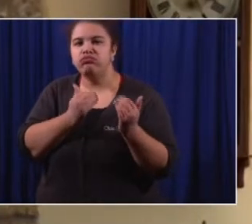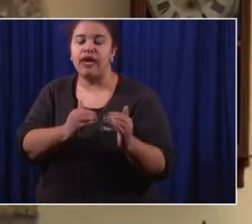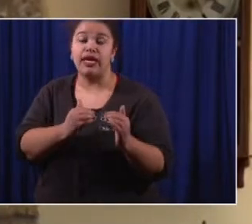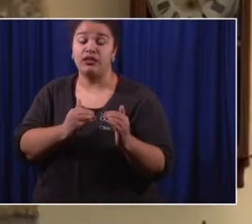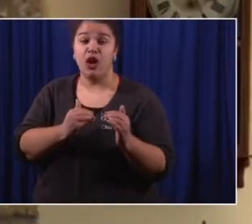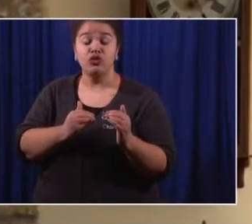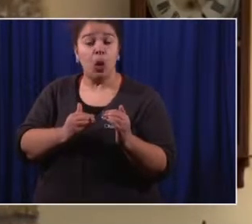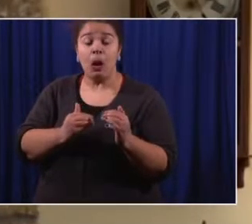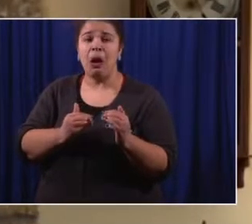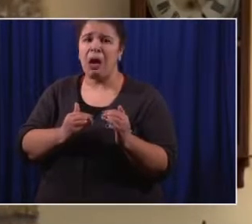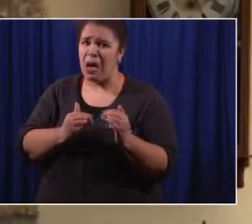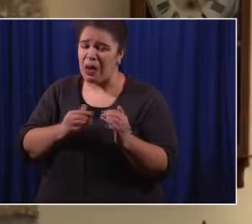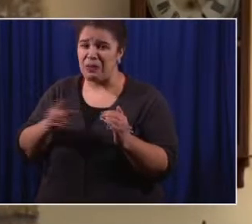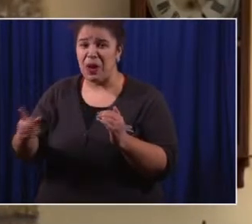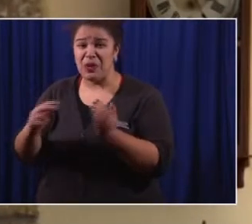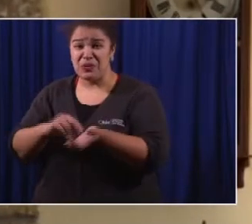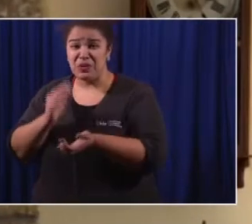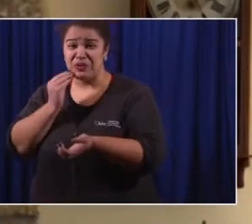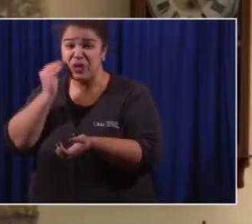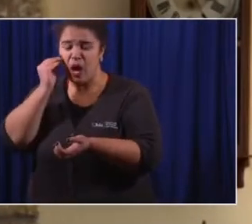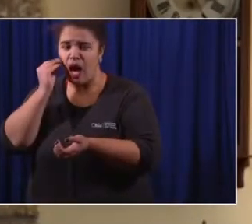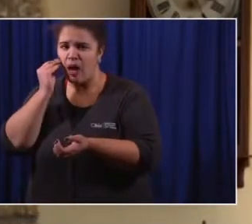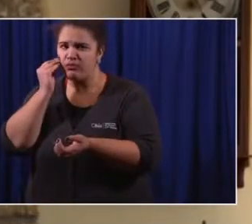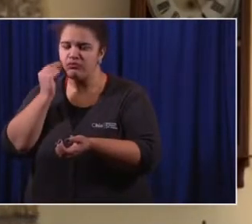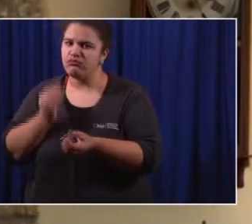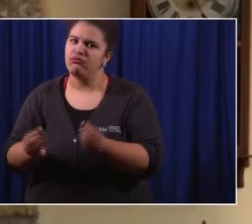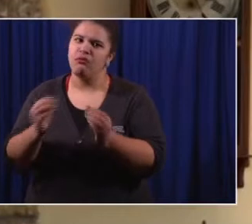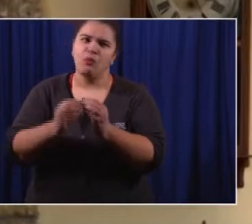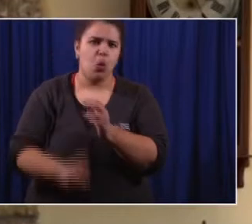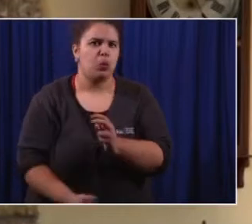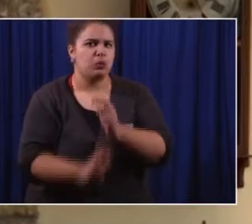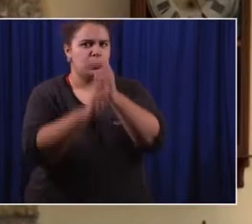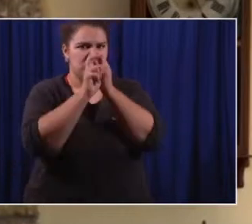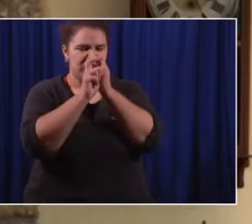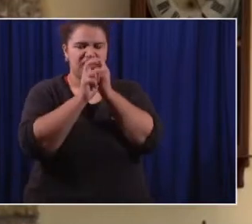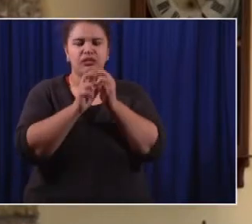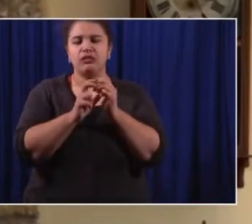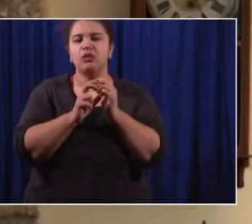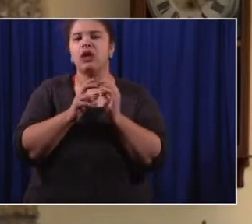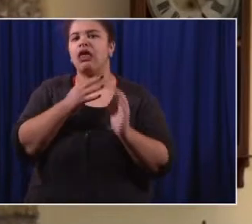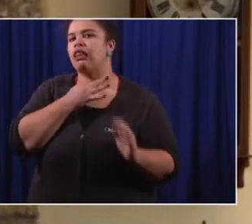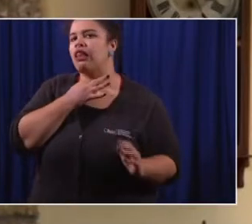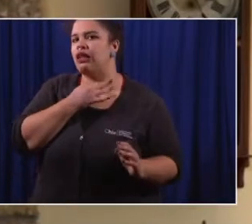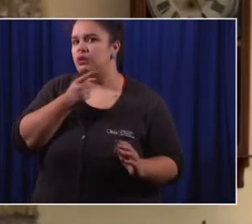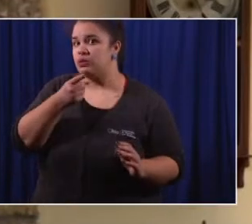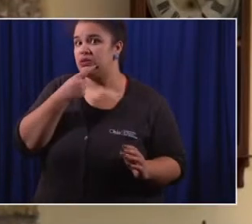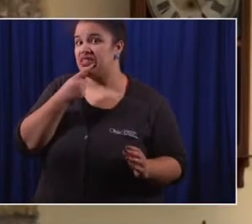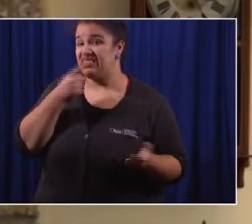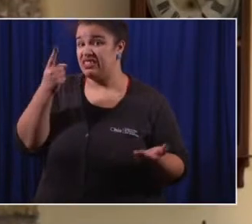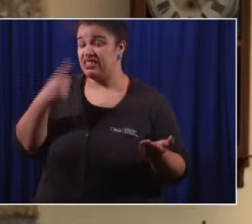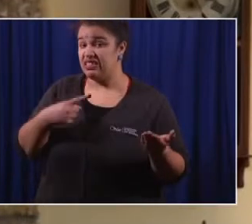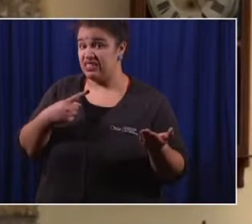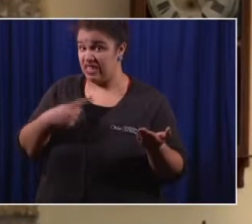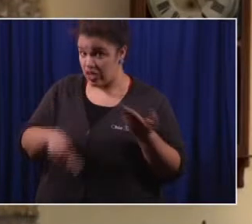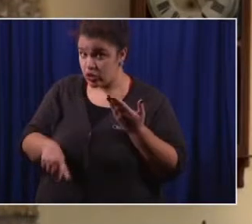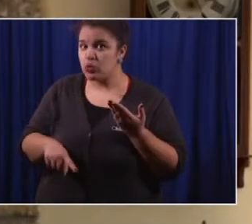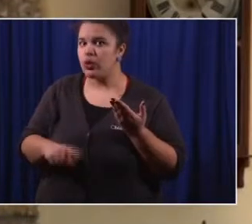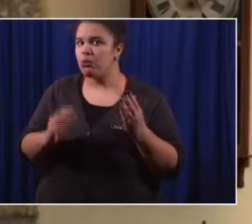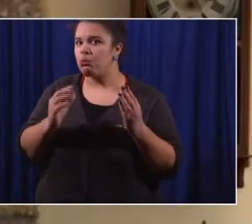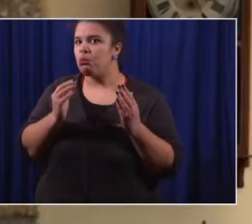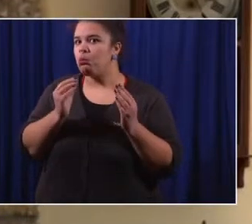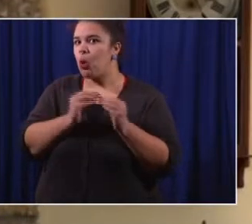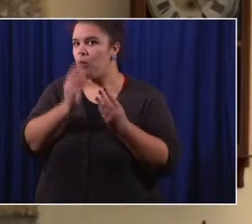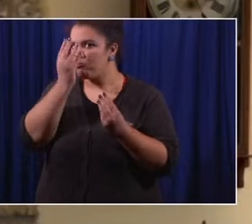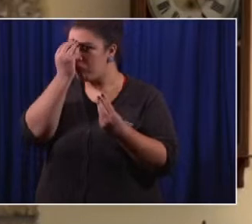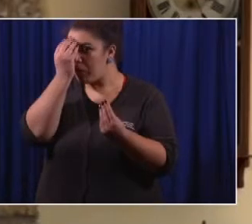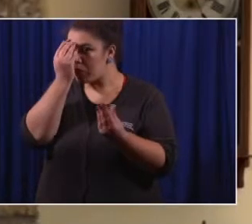allow. So I just want to clarify, you mentioned that we'll have some new information available next week. Are you able to say if